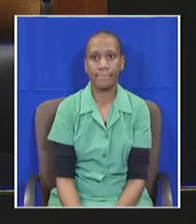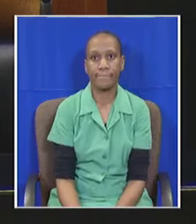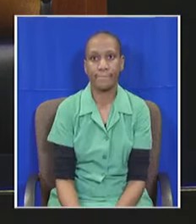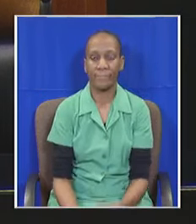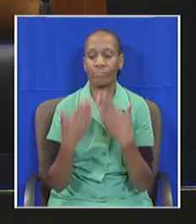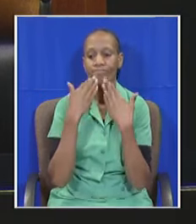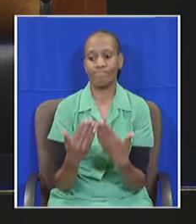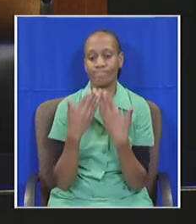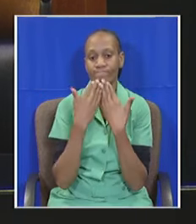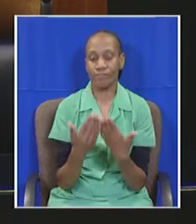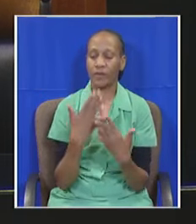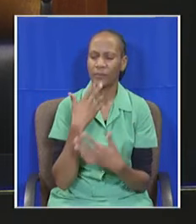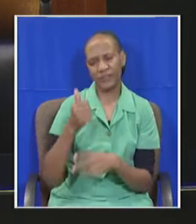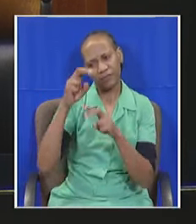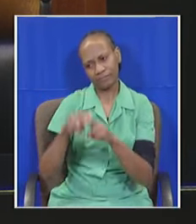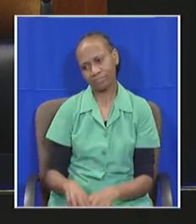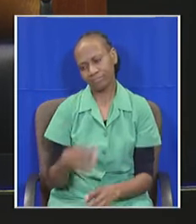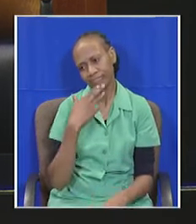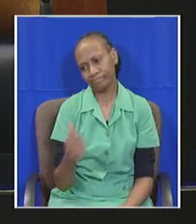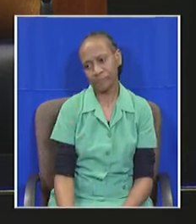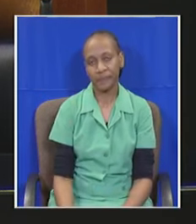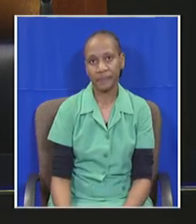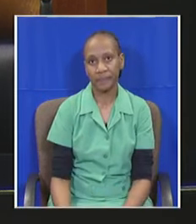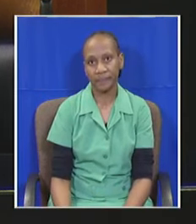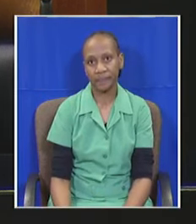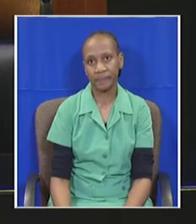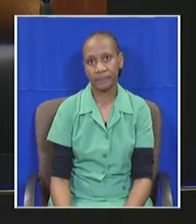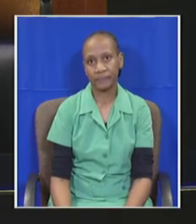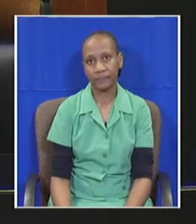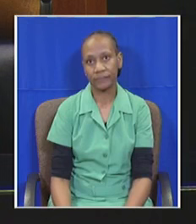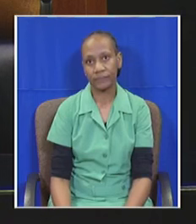Thank you. You may take your seats. Take your seats.